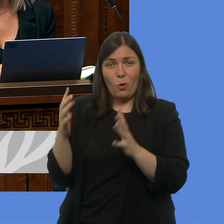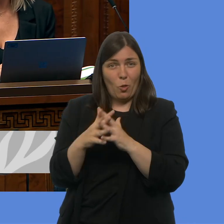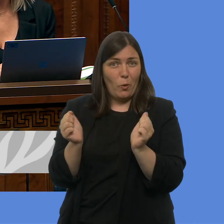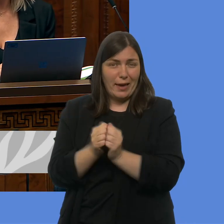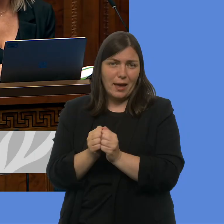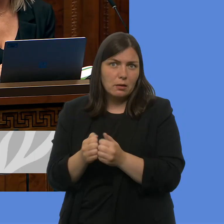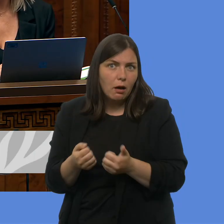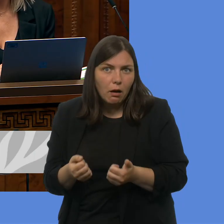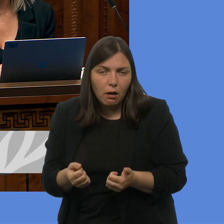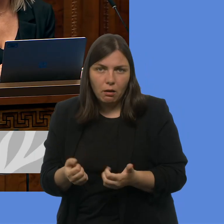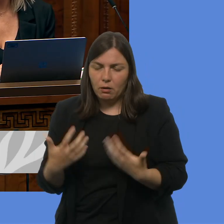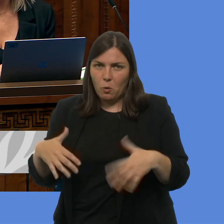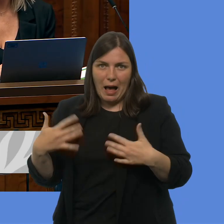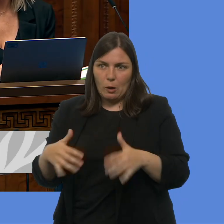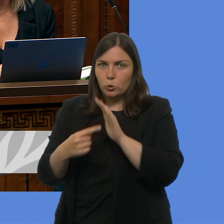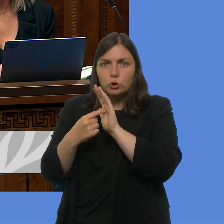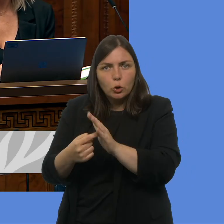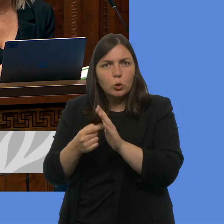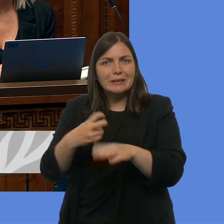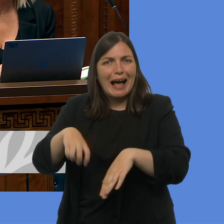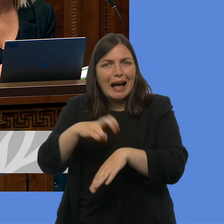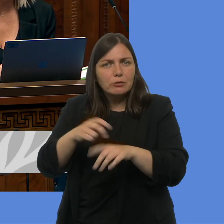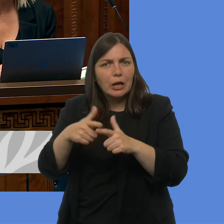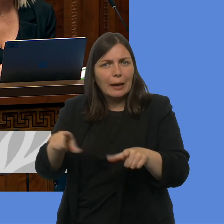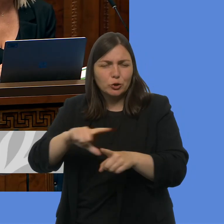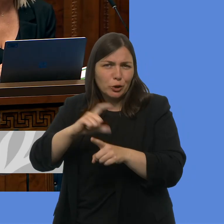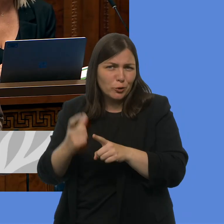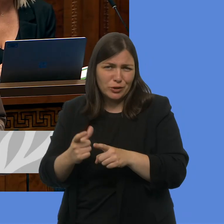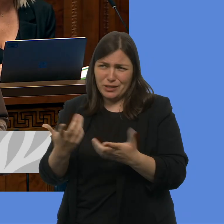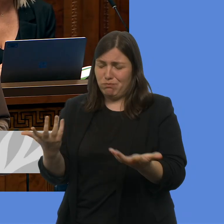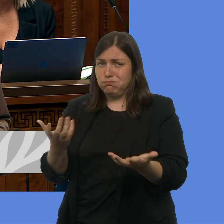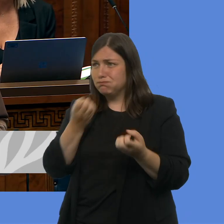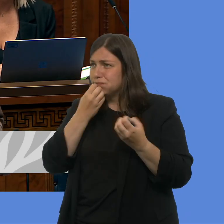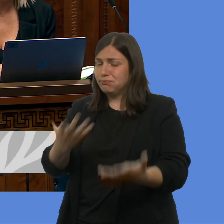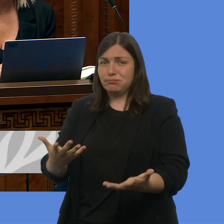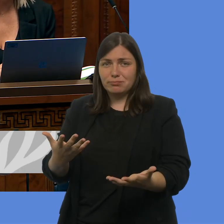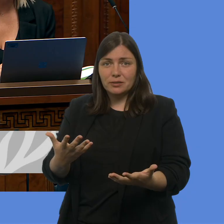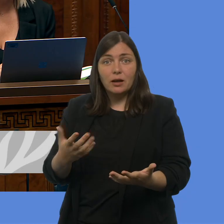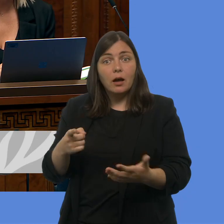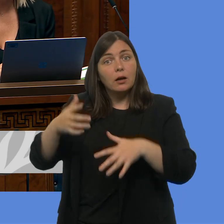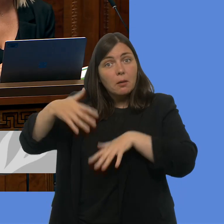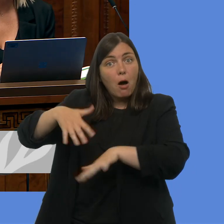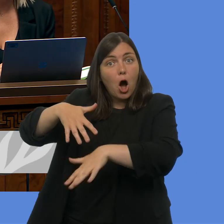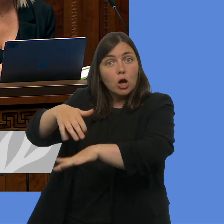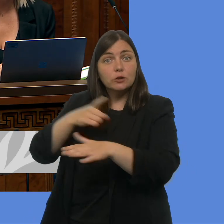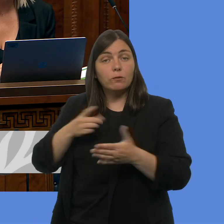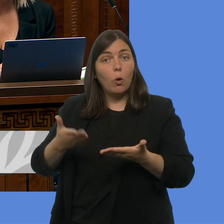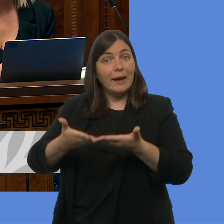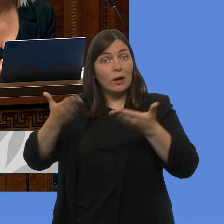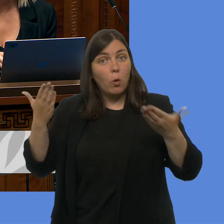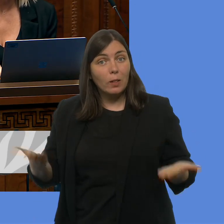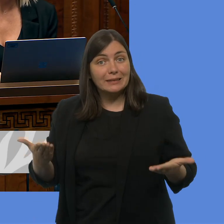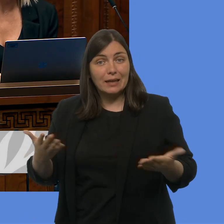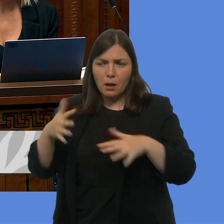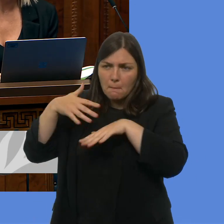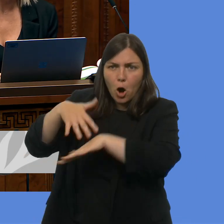vibrancy in terms of the Irish language community, but certainly to take to the streets in terms of a march for equality, for fairness